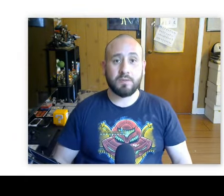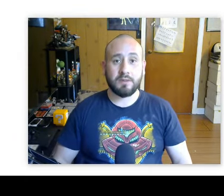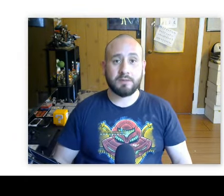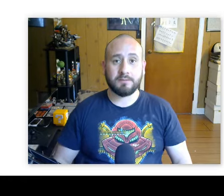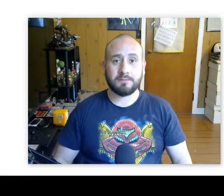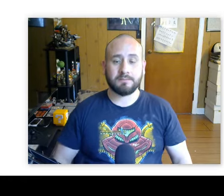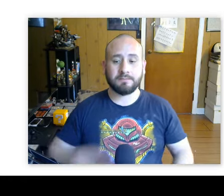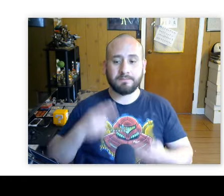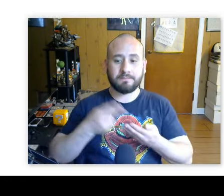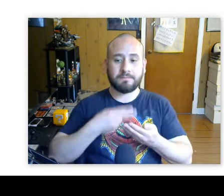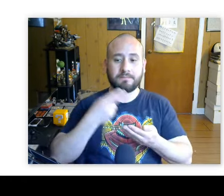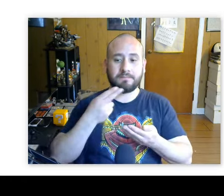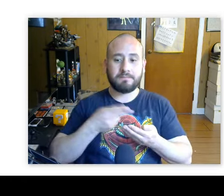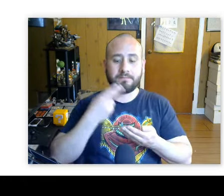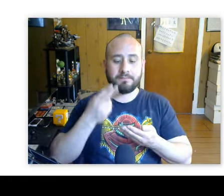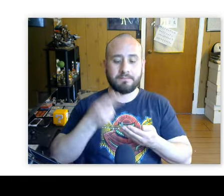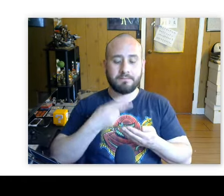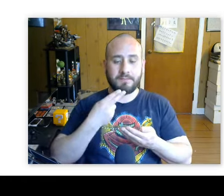soup,